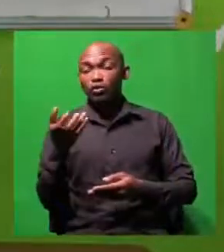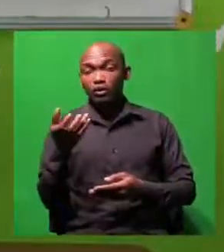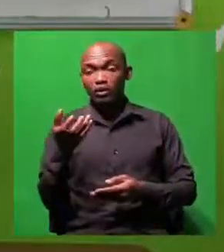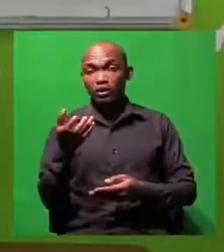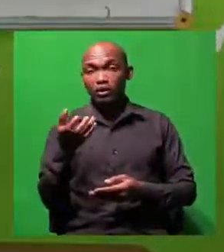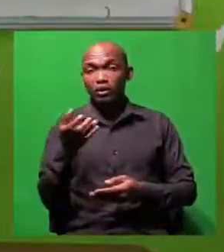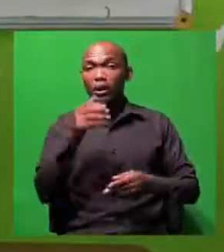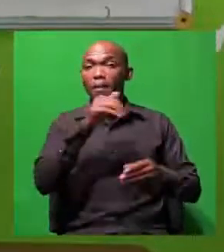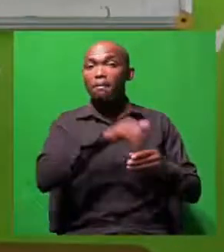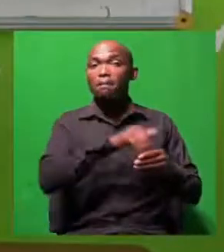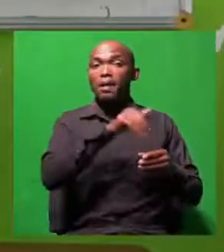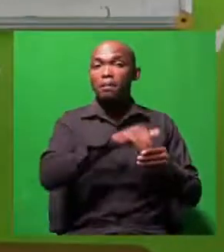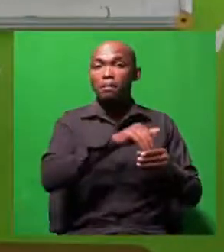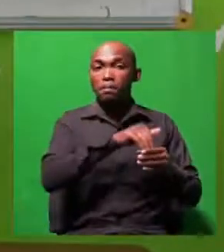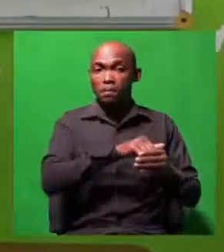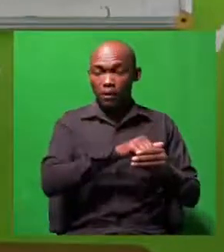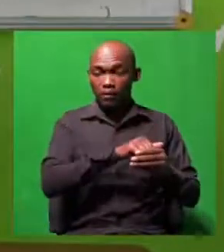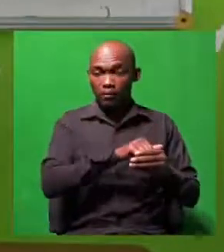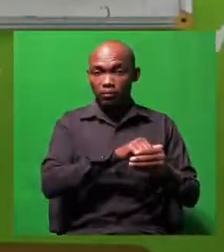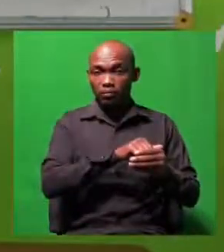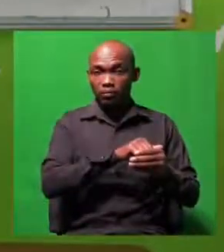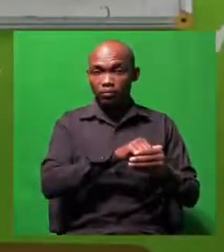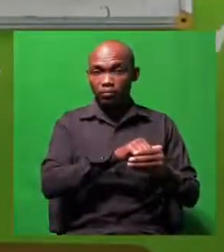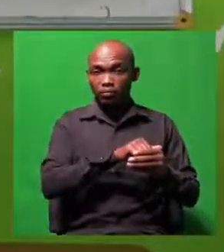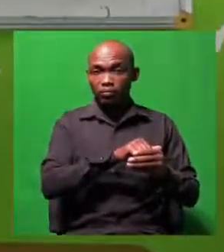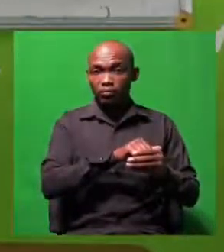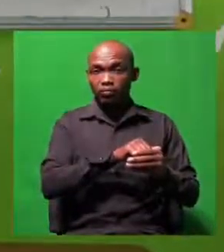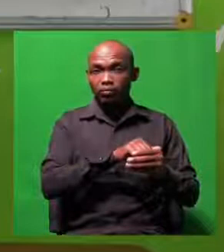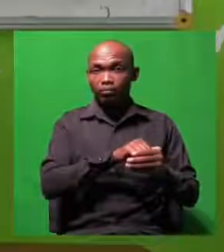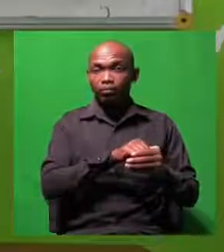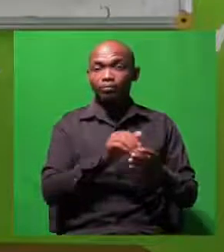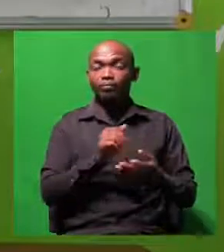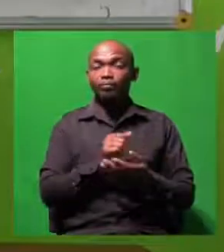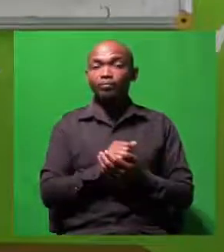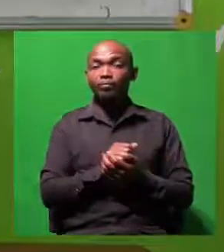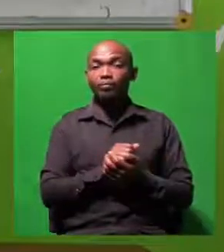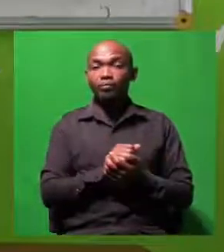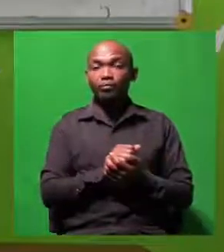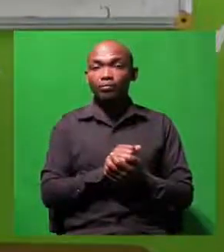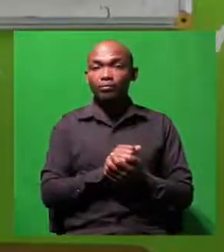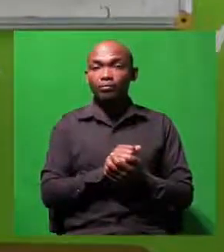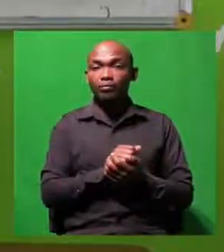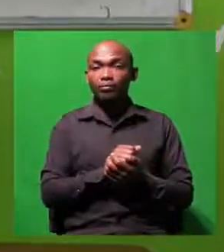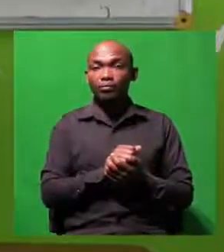by all community members. By all community